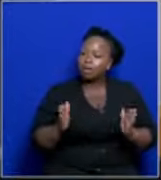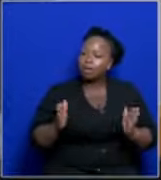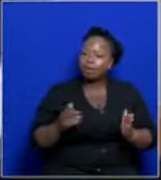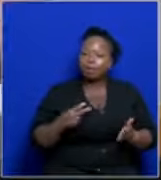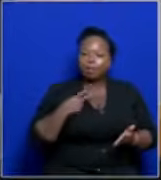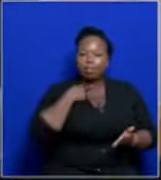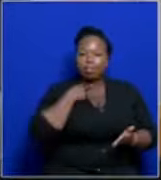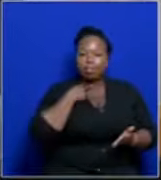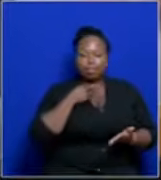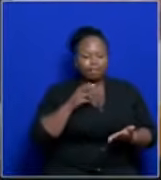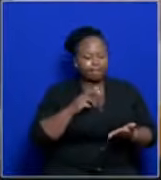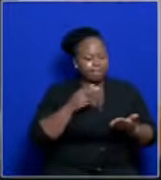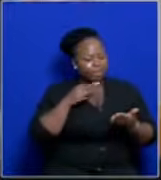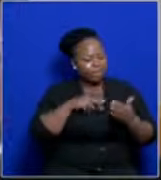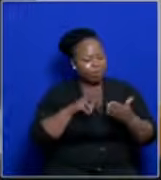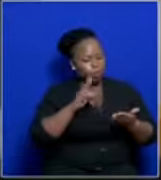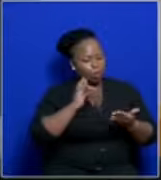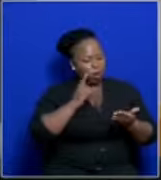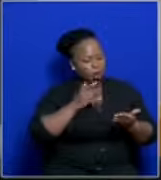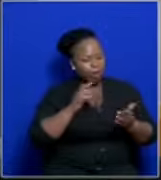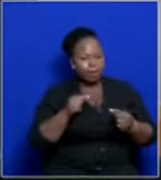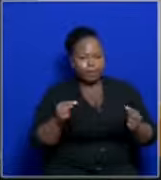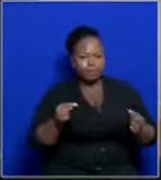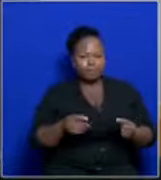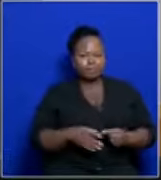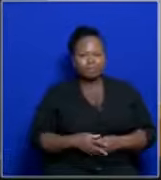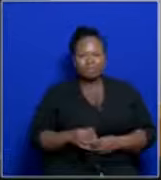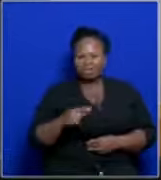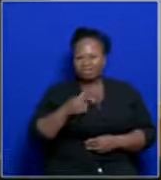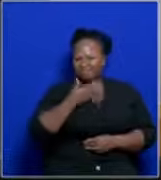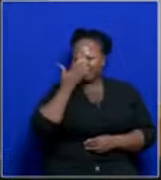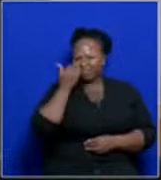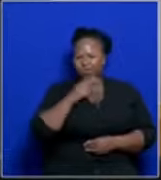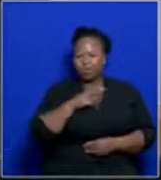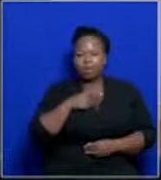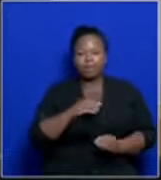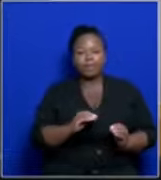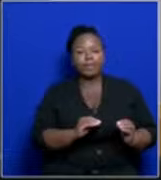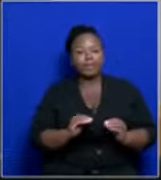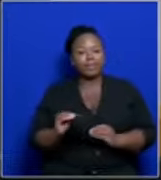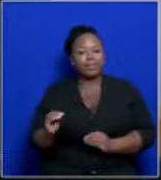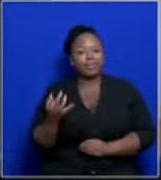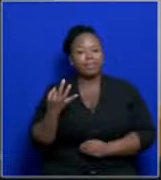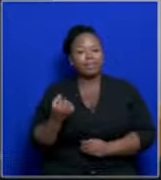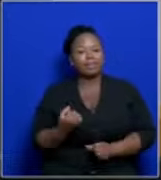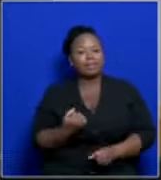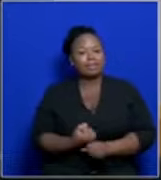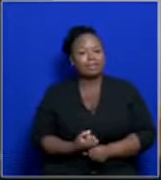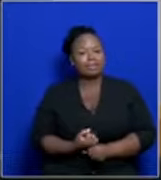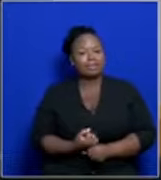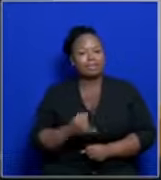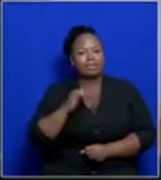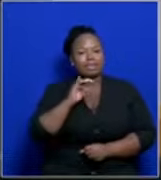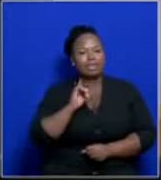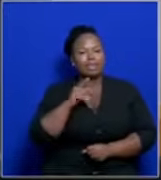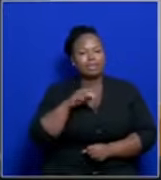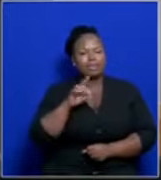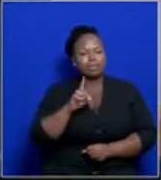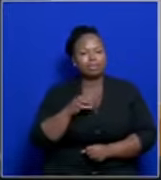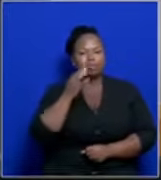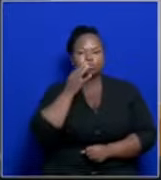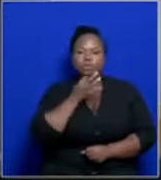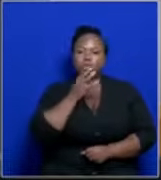it doesn't explain why it took 3 years for IPID to say, we will contact the